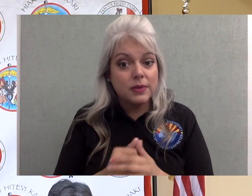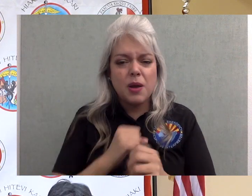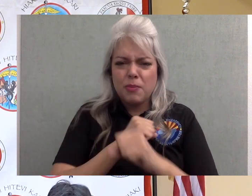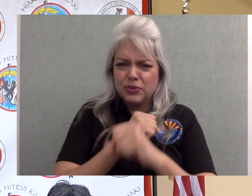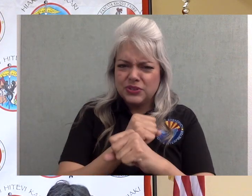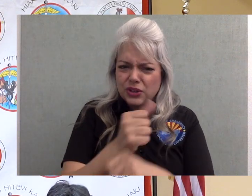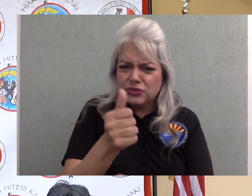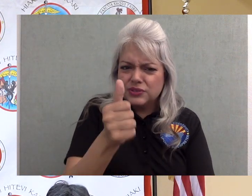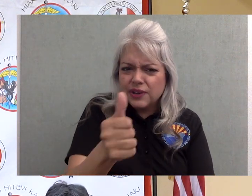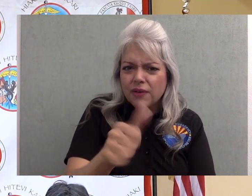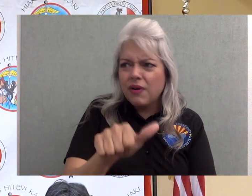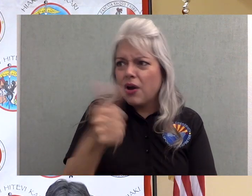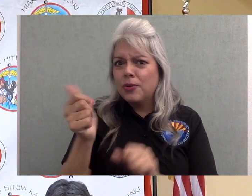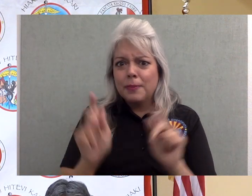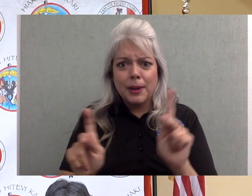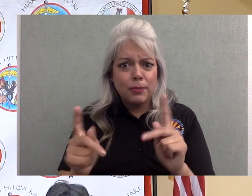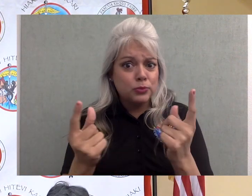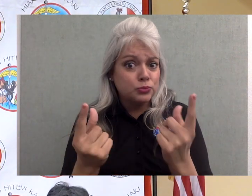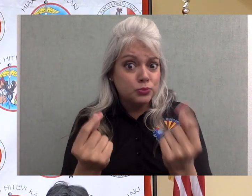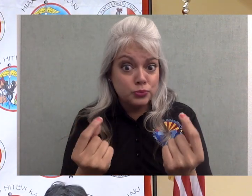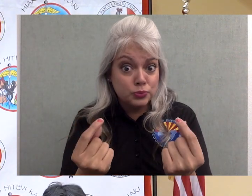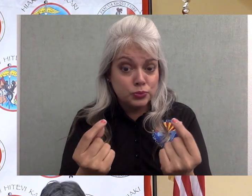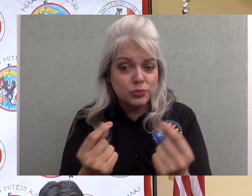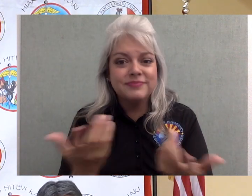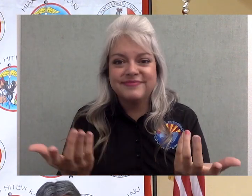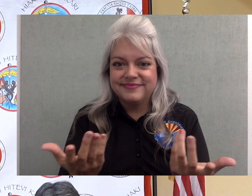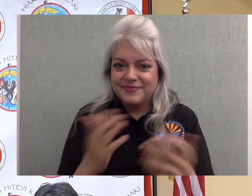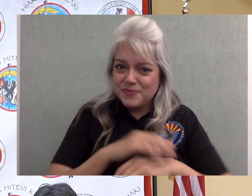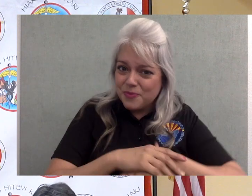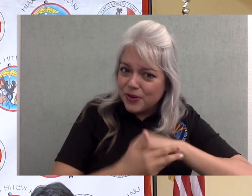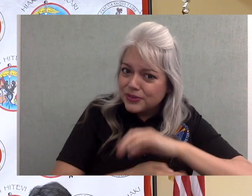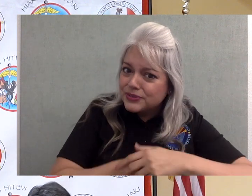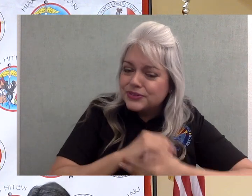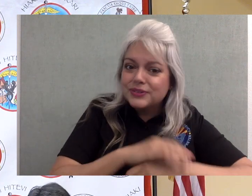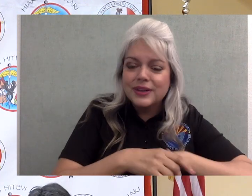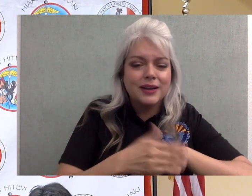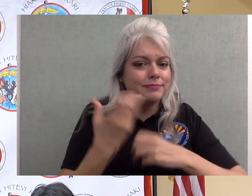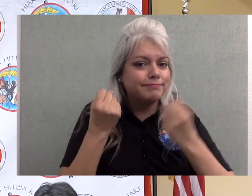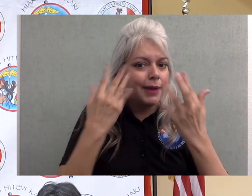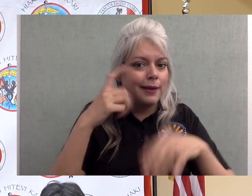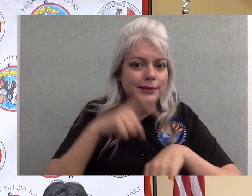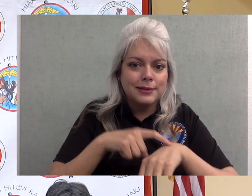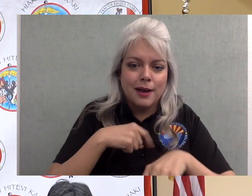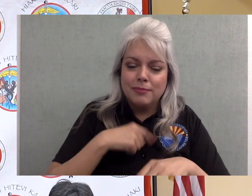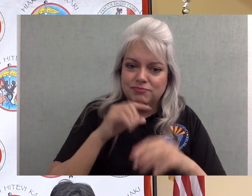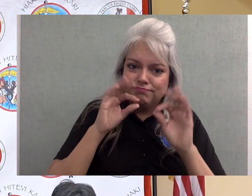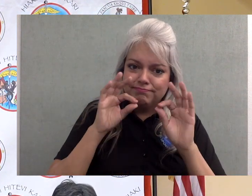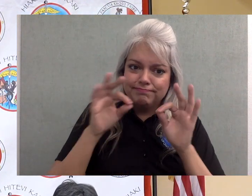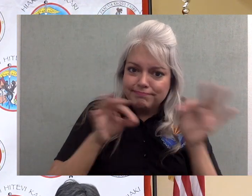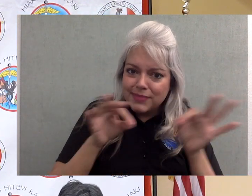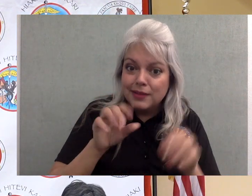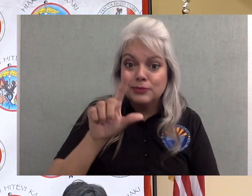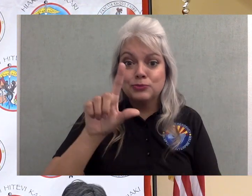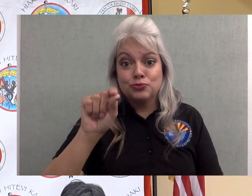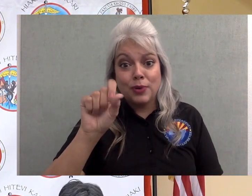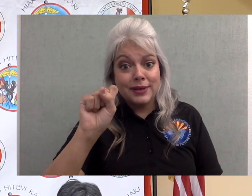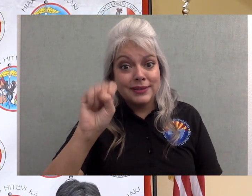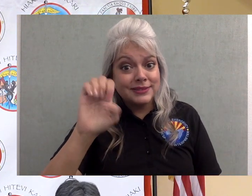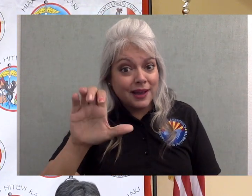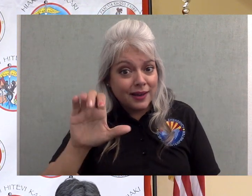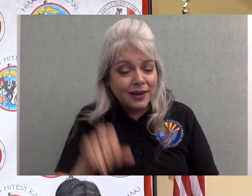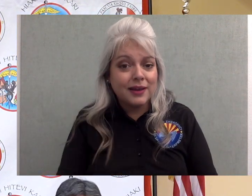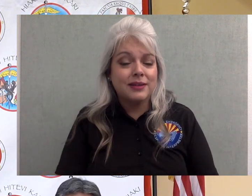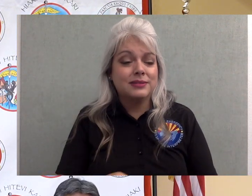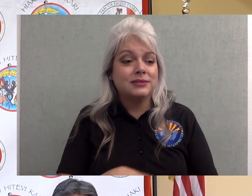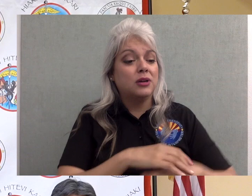protect yourself and others? As we mentioned before, wash your hands, and we've told you many times on how to do that. 20 seconds with soap and